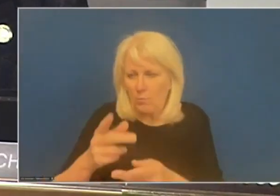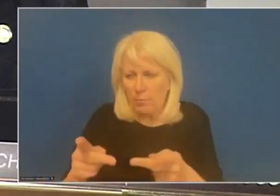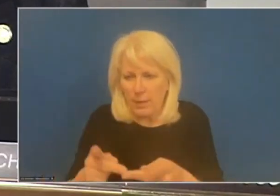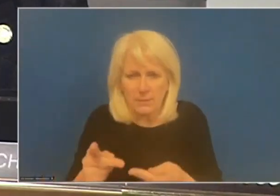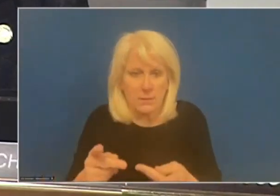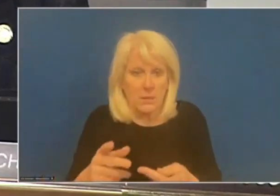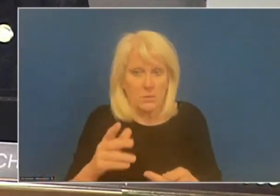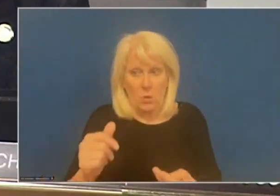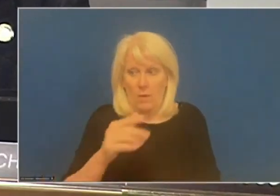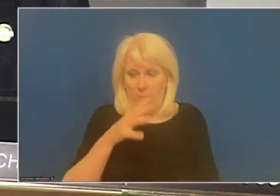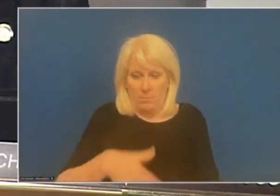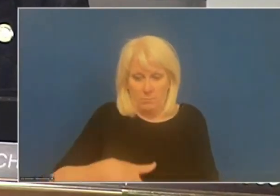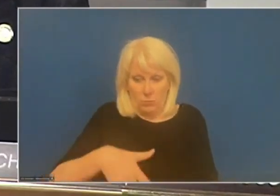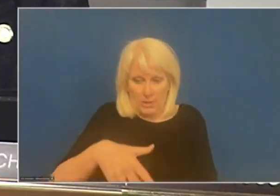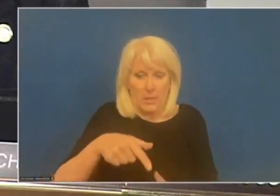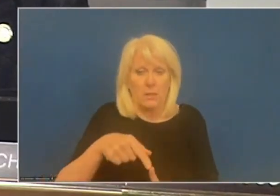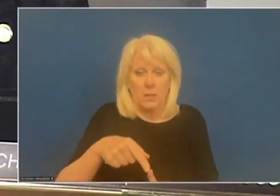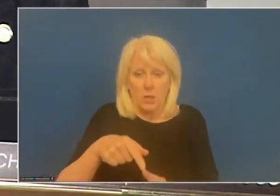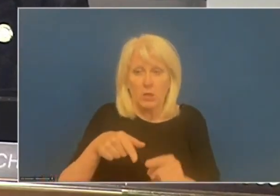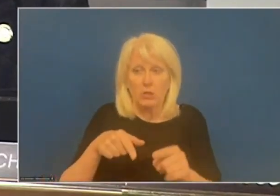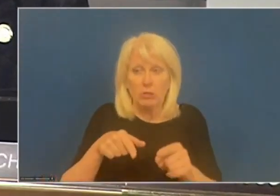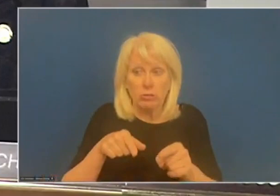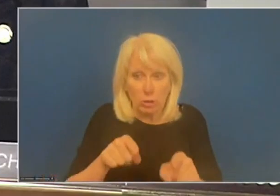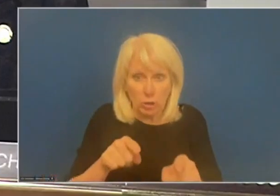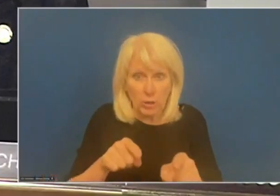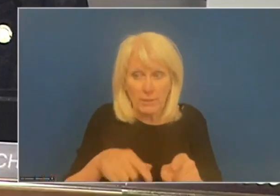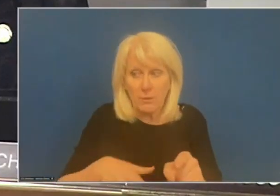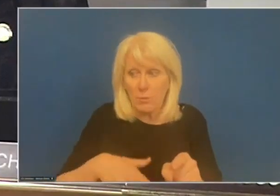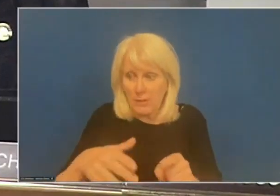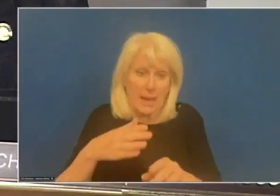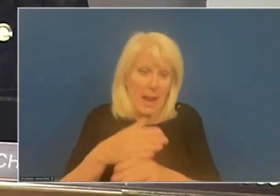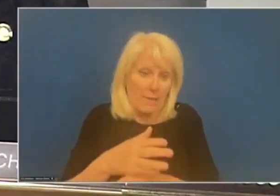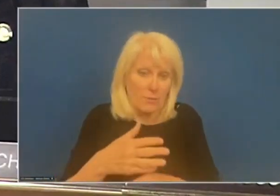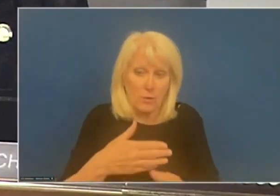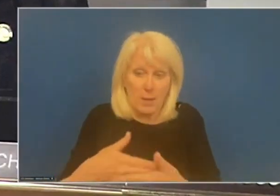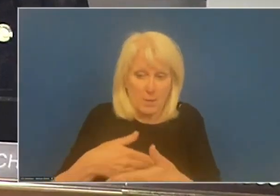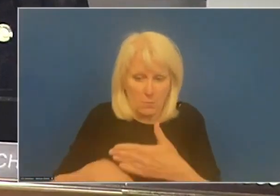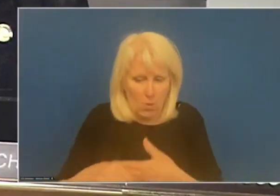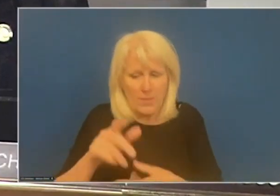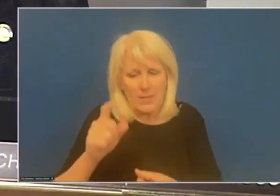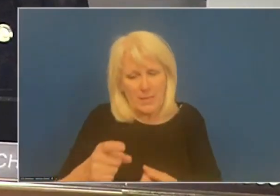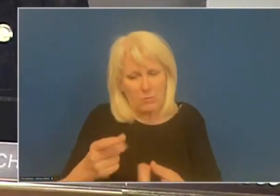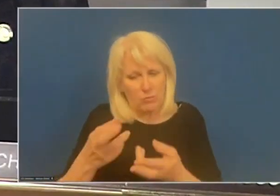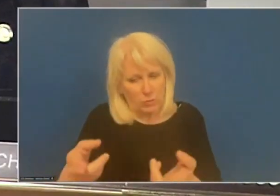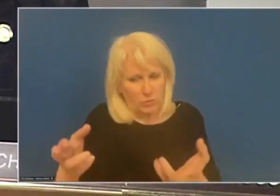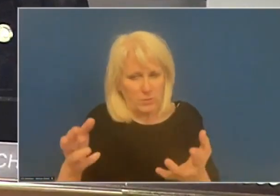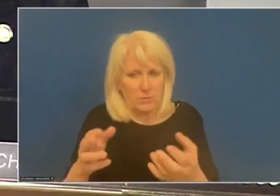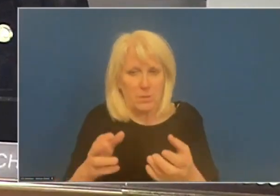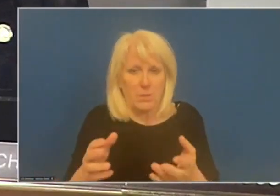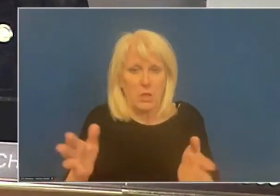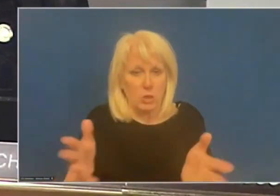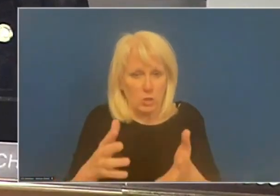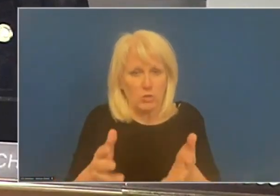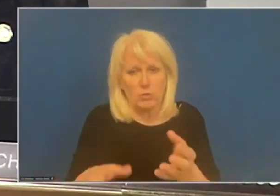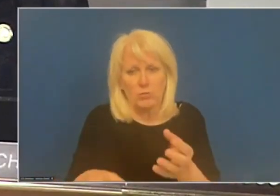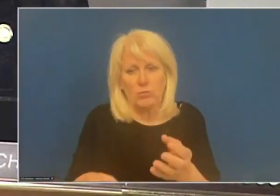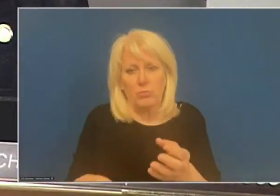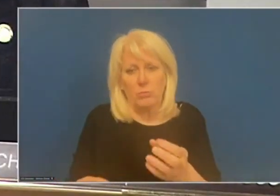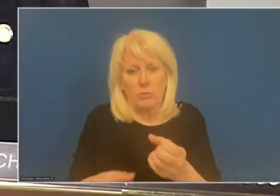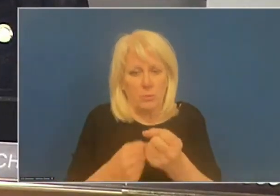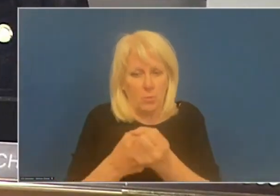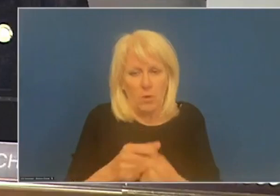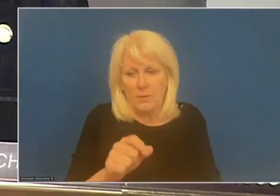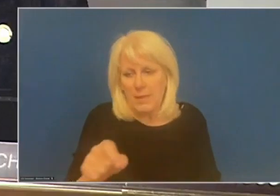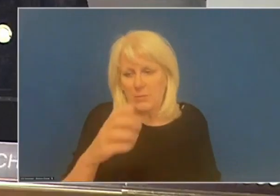help them succeed both during and after their pregnancies. I would encourage you to support the Dash 4 Amendment so that women in Oregon